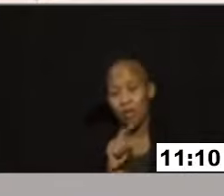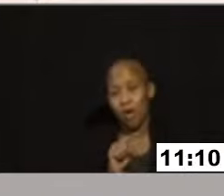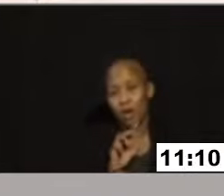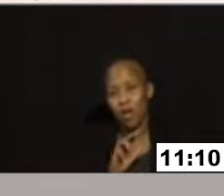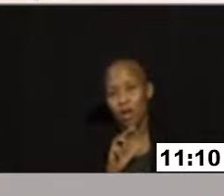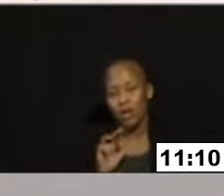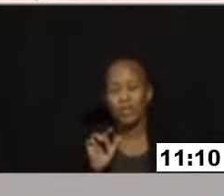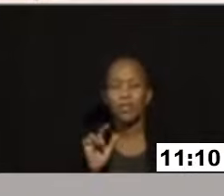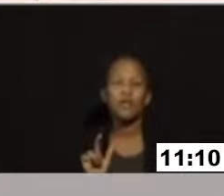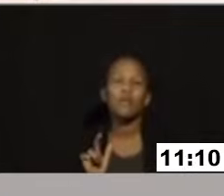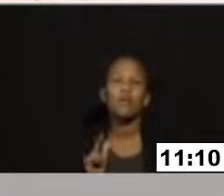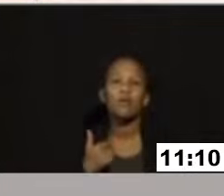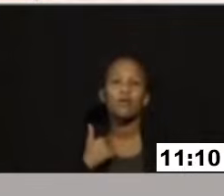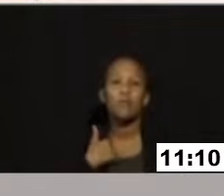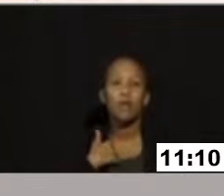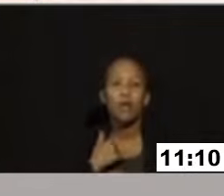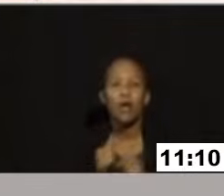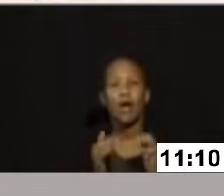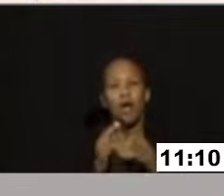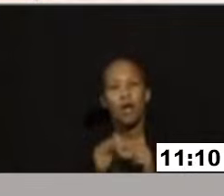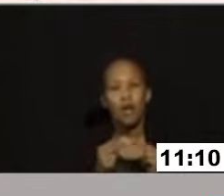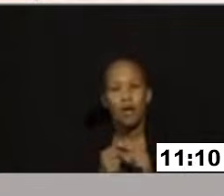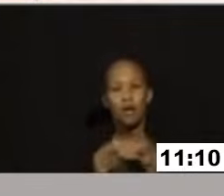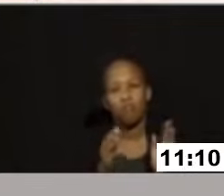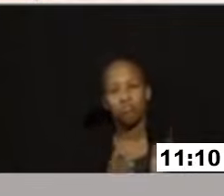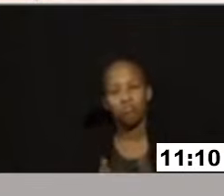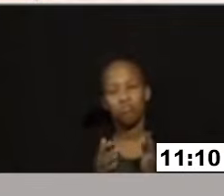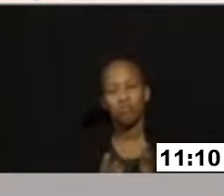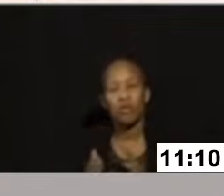we organized a memorial service.